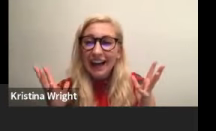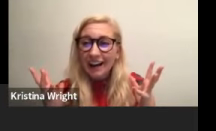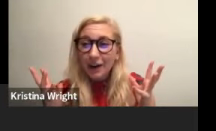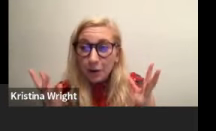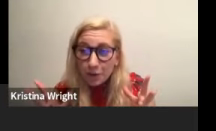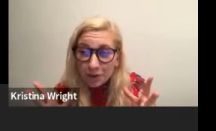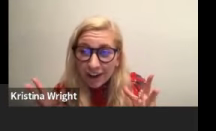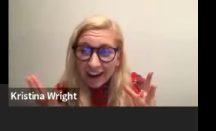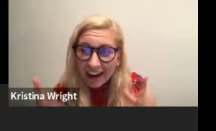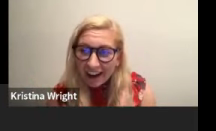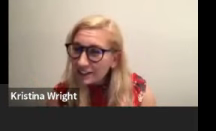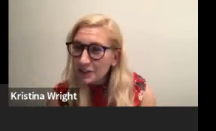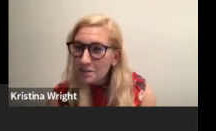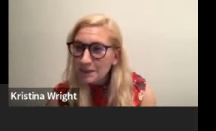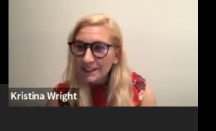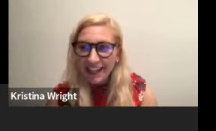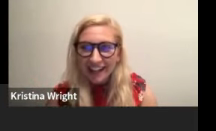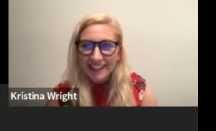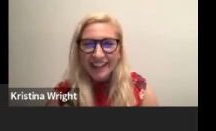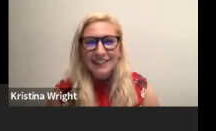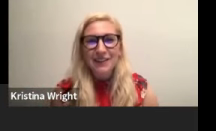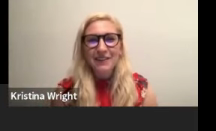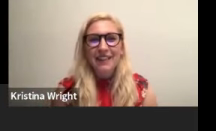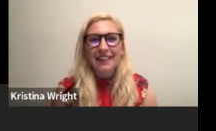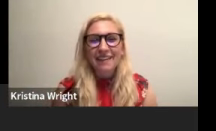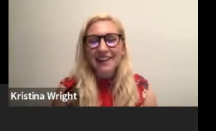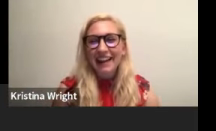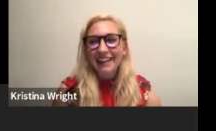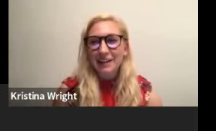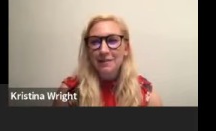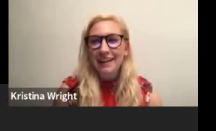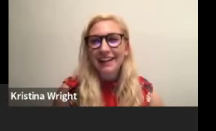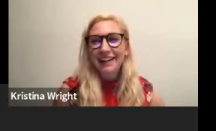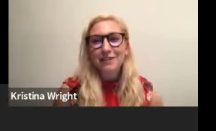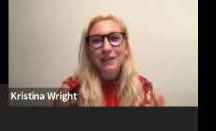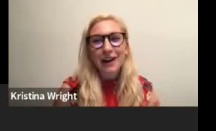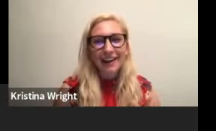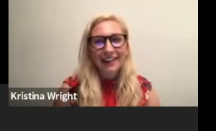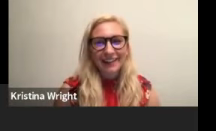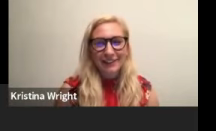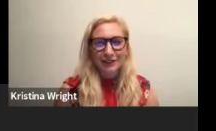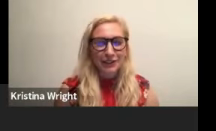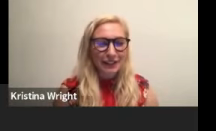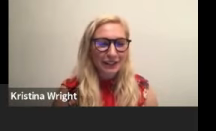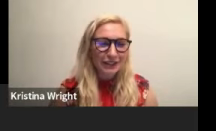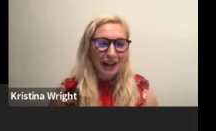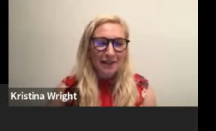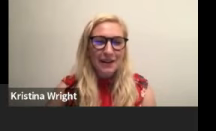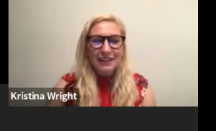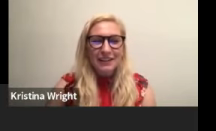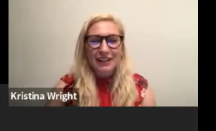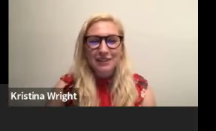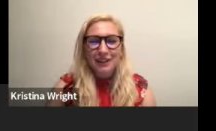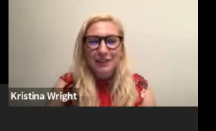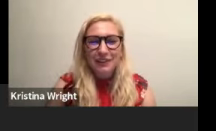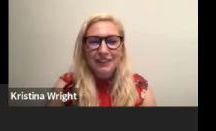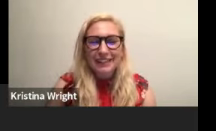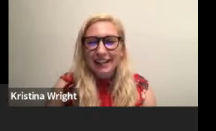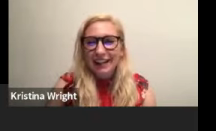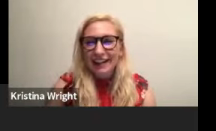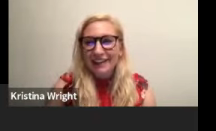looking at over 100%. So that we highlighted at the beginning, and if you caught it, then you're doing your job trying